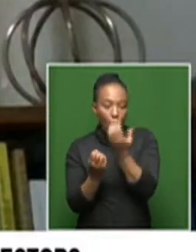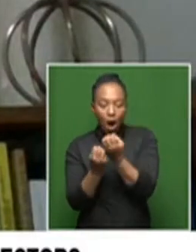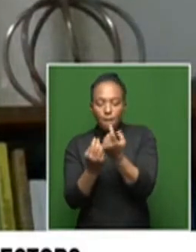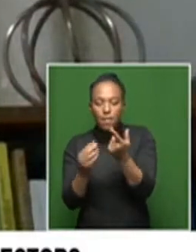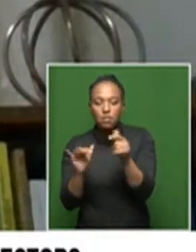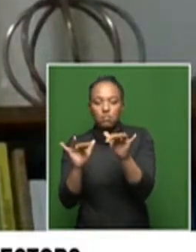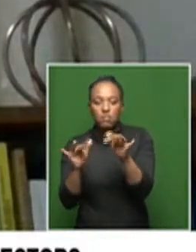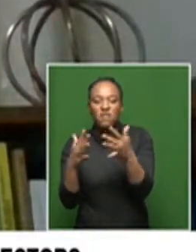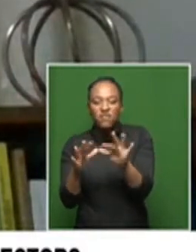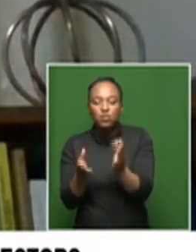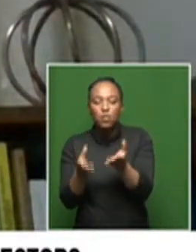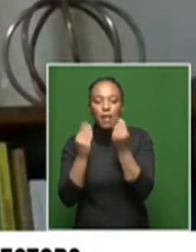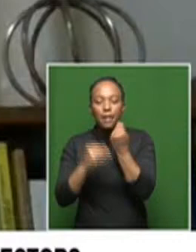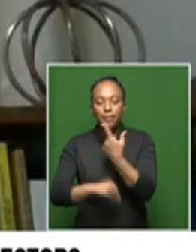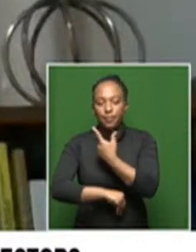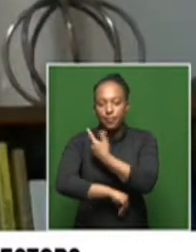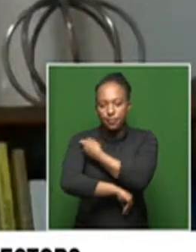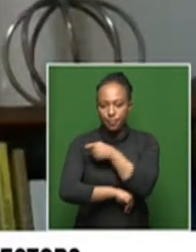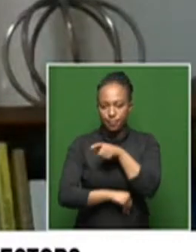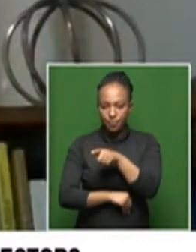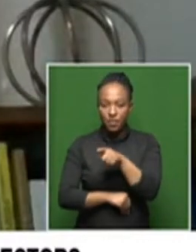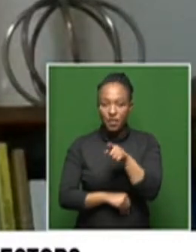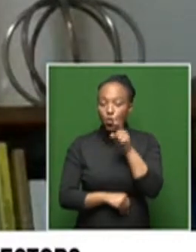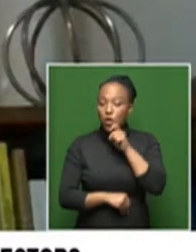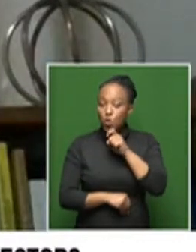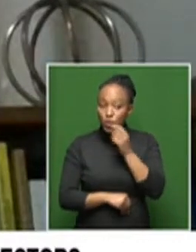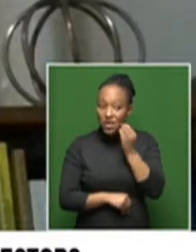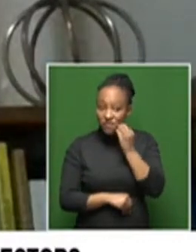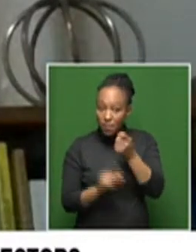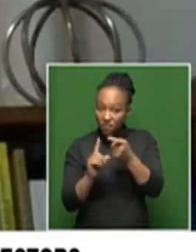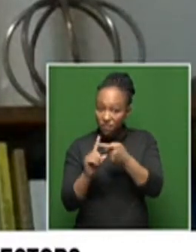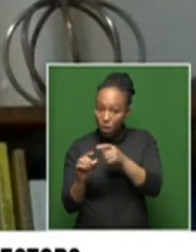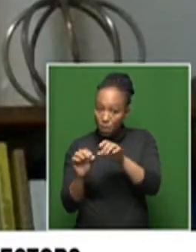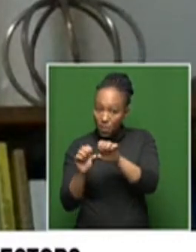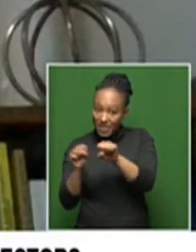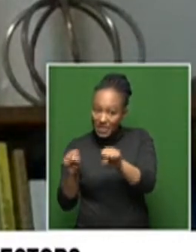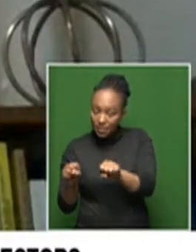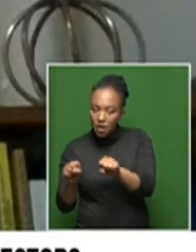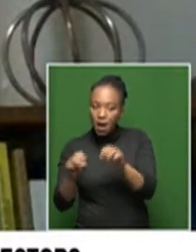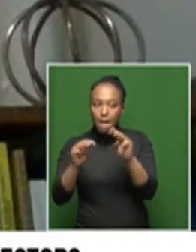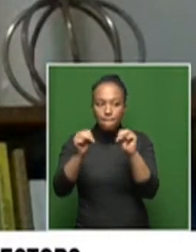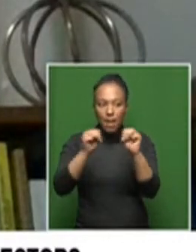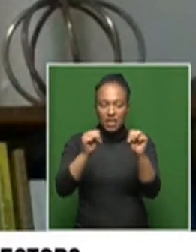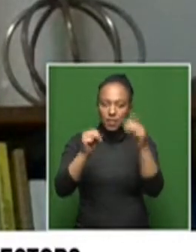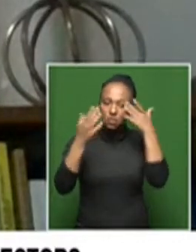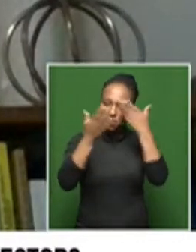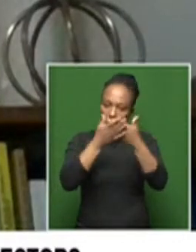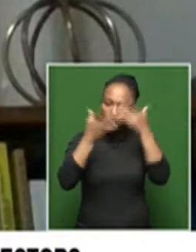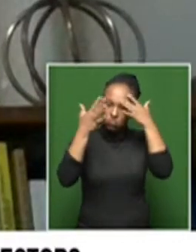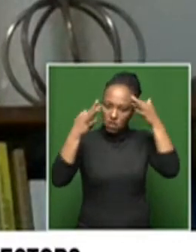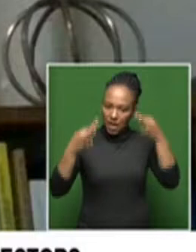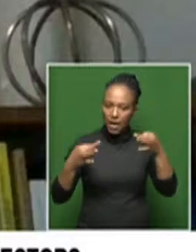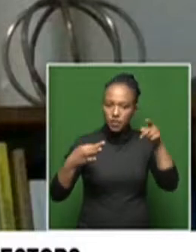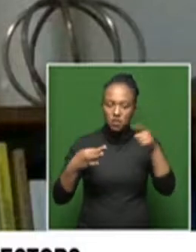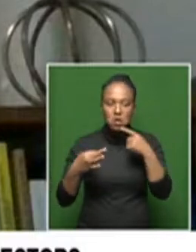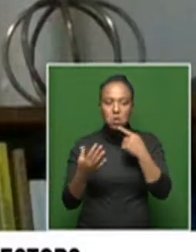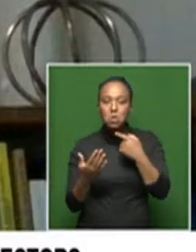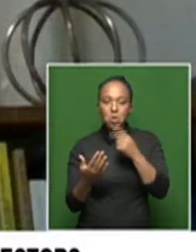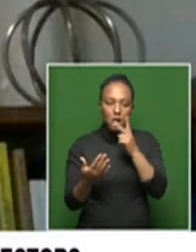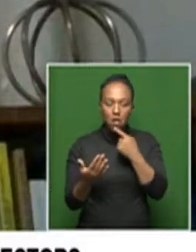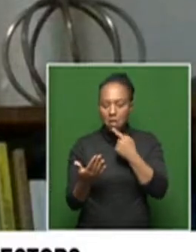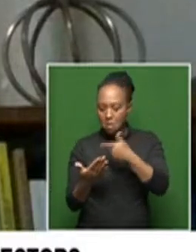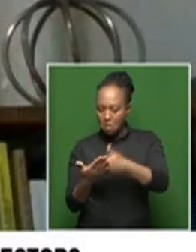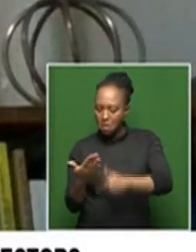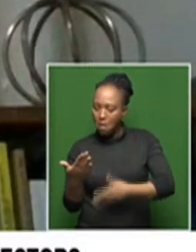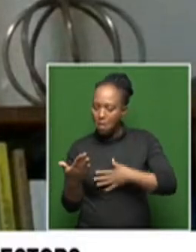been vaccinated. But we also use this information for management decision making to look at where there are areas